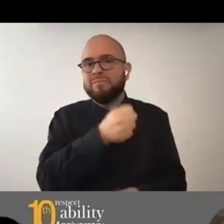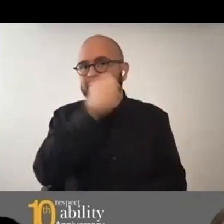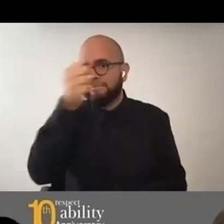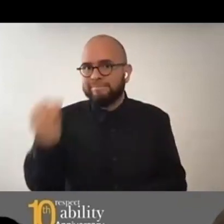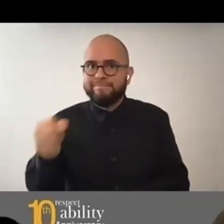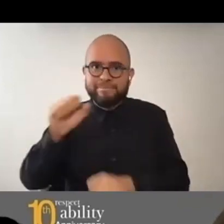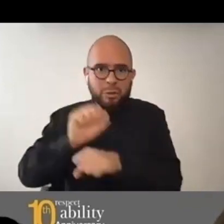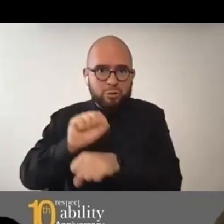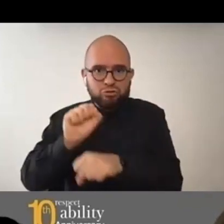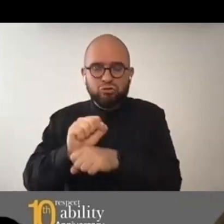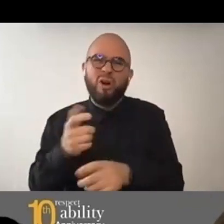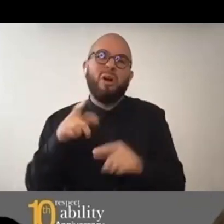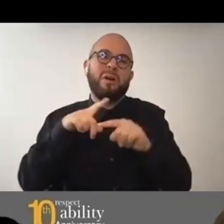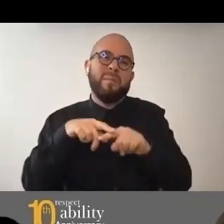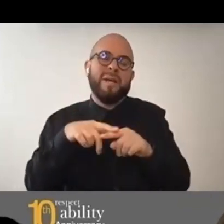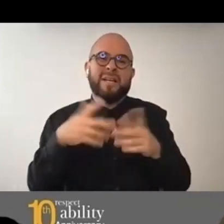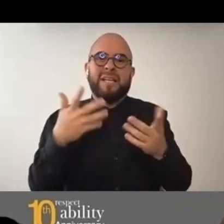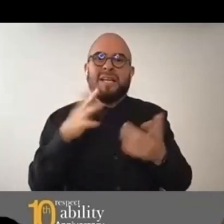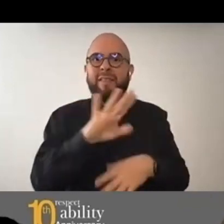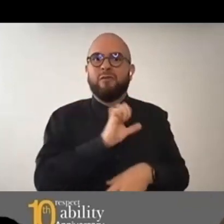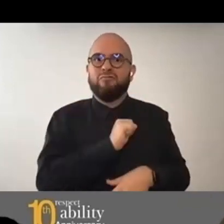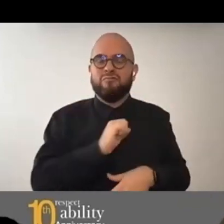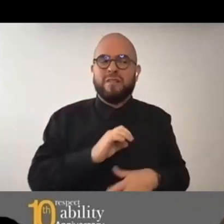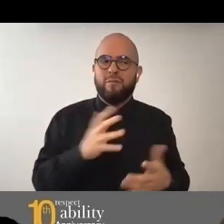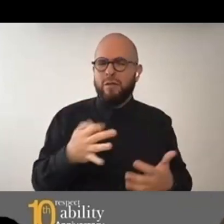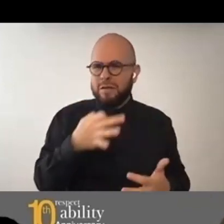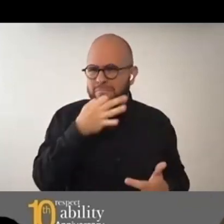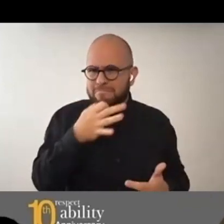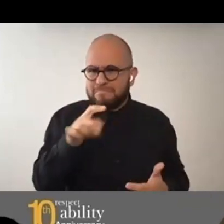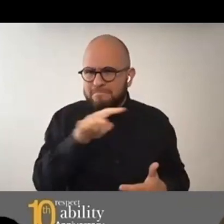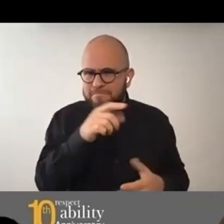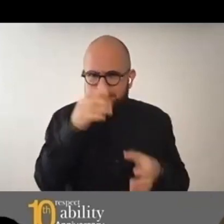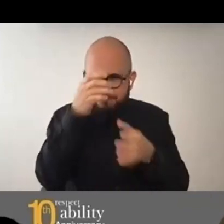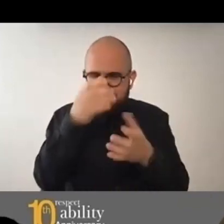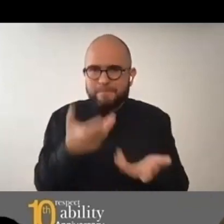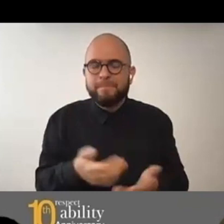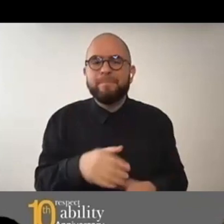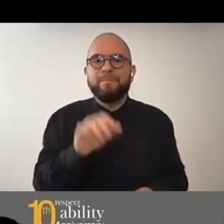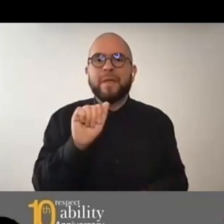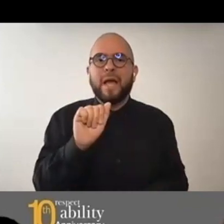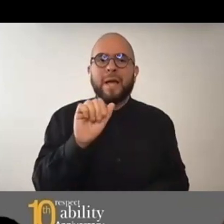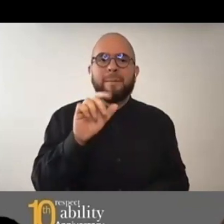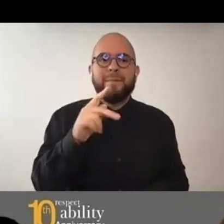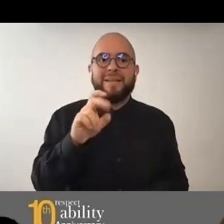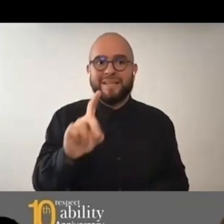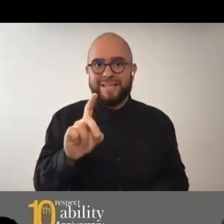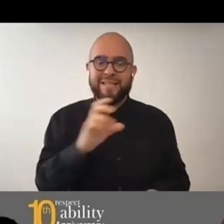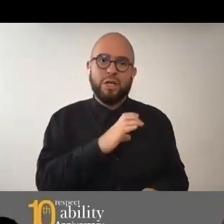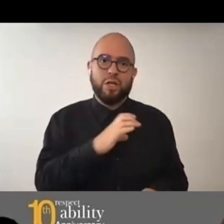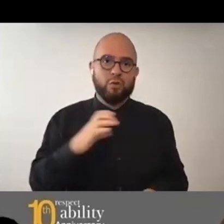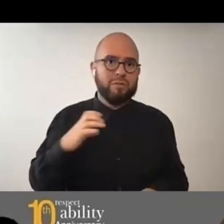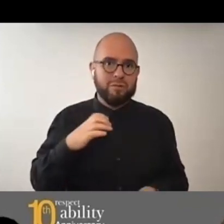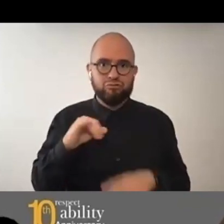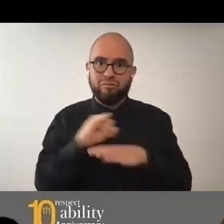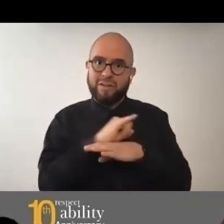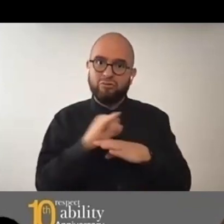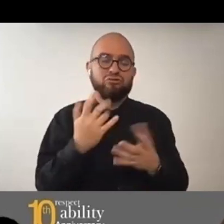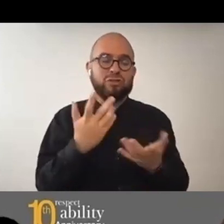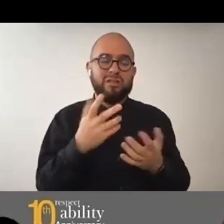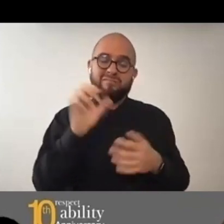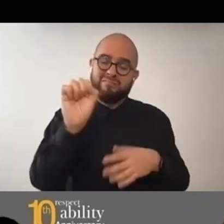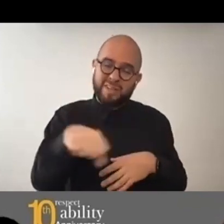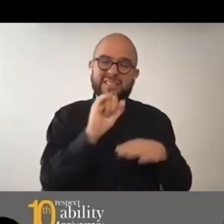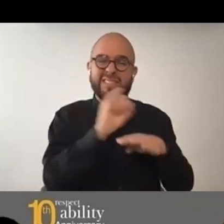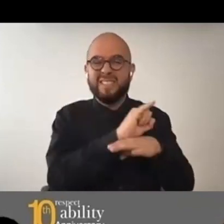the expertise of their staff are. Again, the AAPD congressional internship, it's just an internship, but,